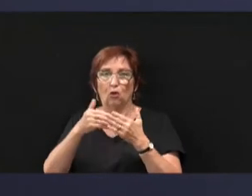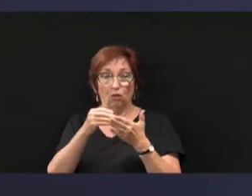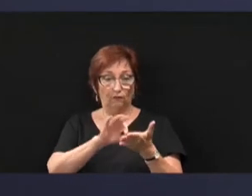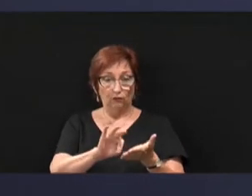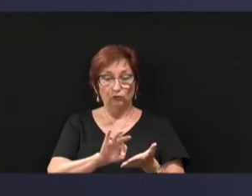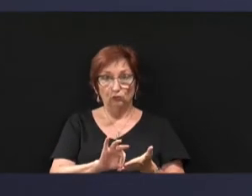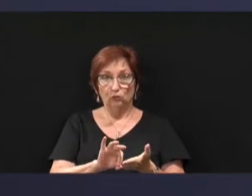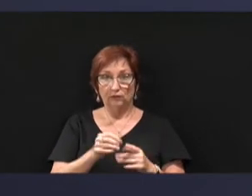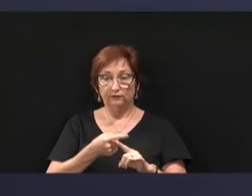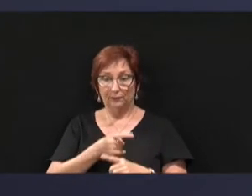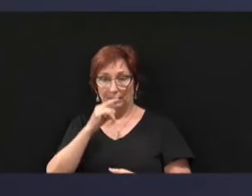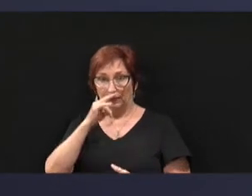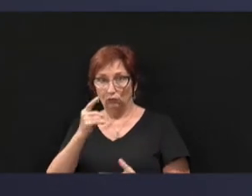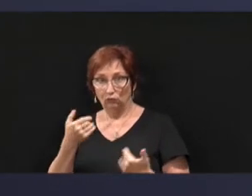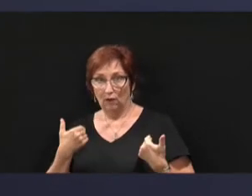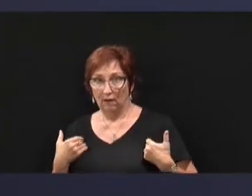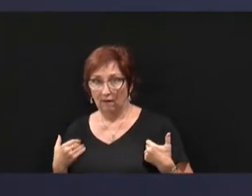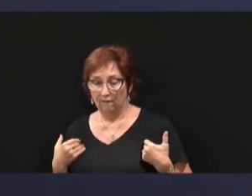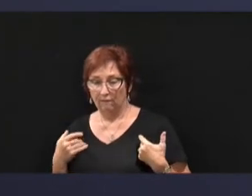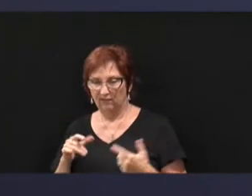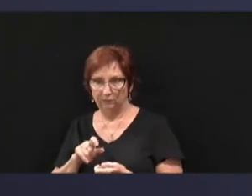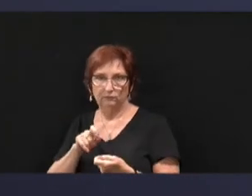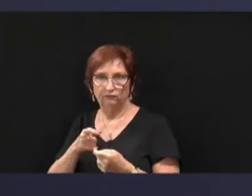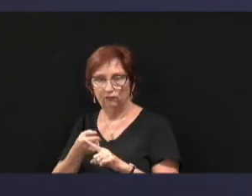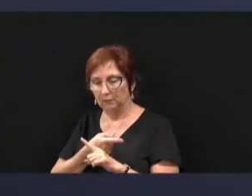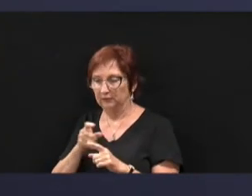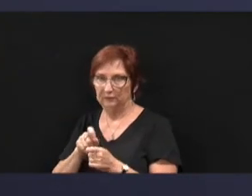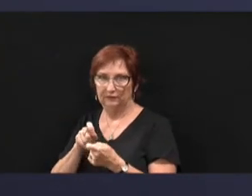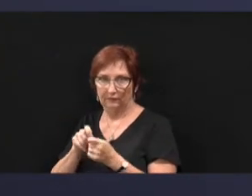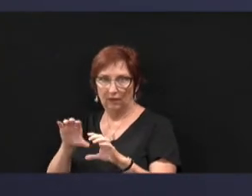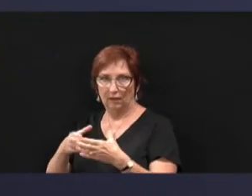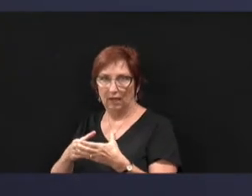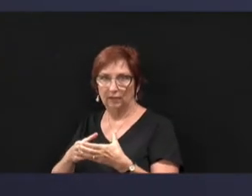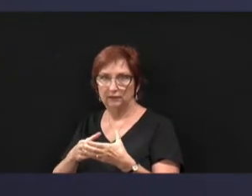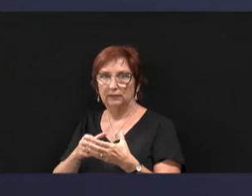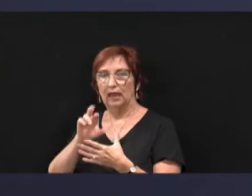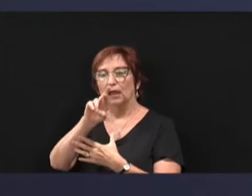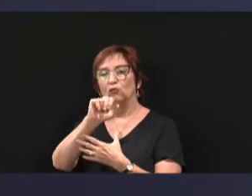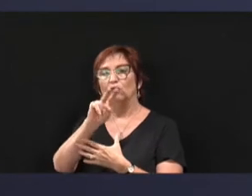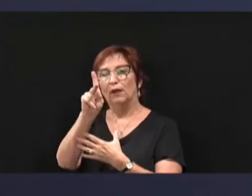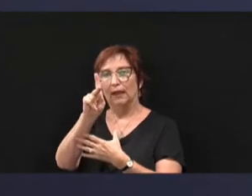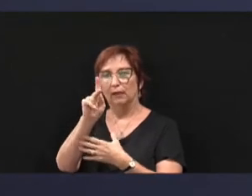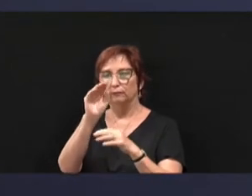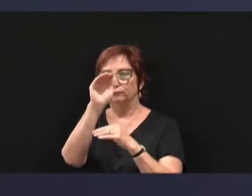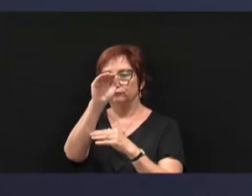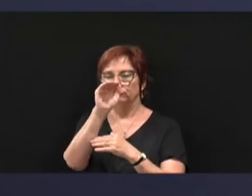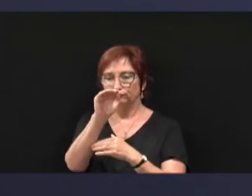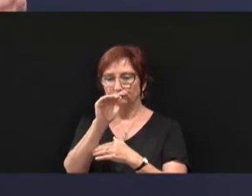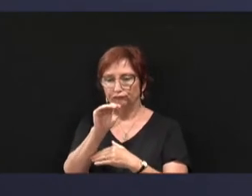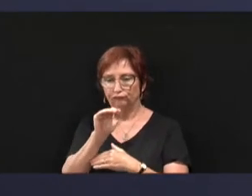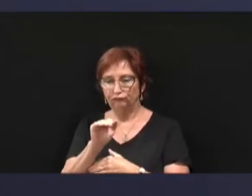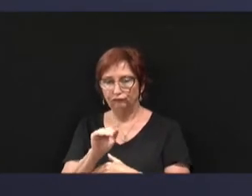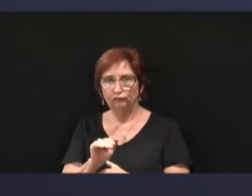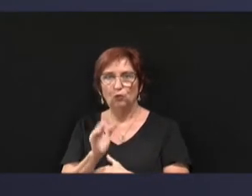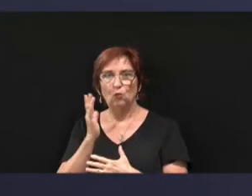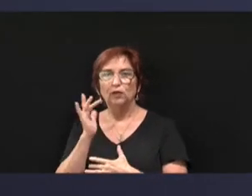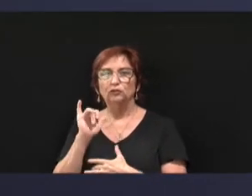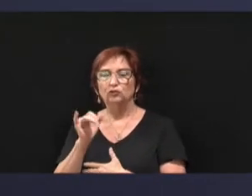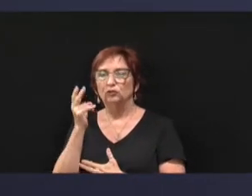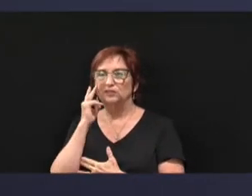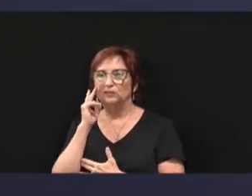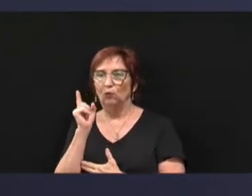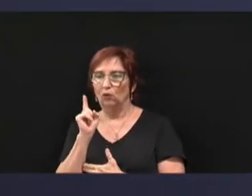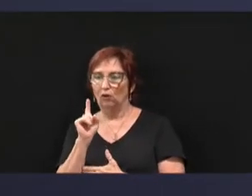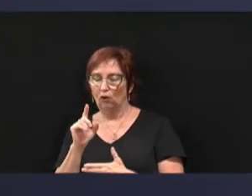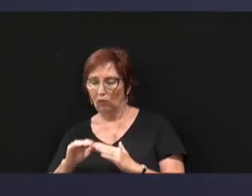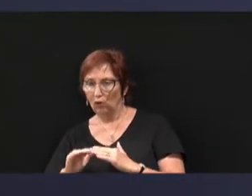that you have in a particular class and rank them so that you can see who are the low